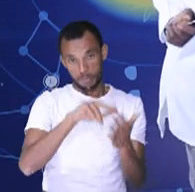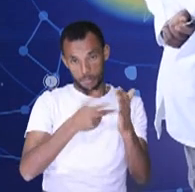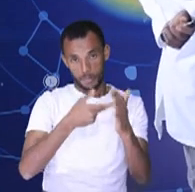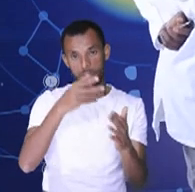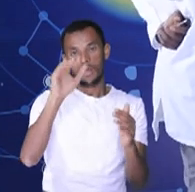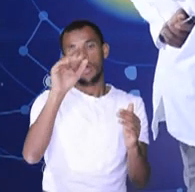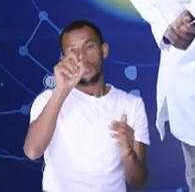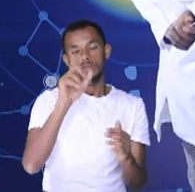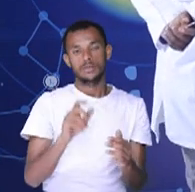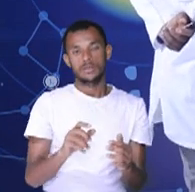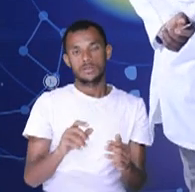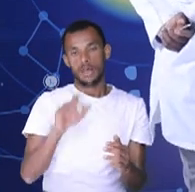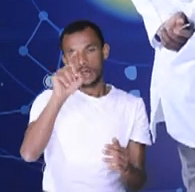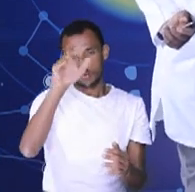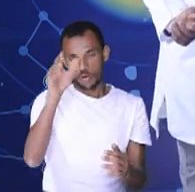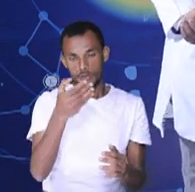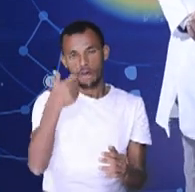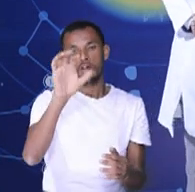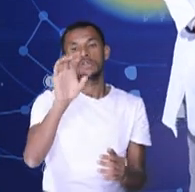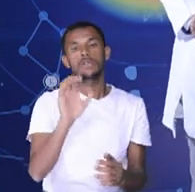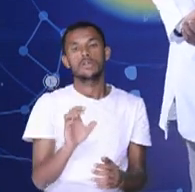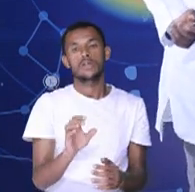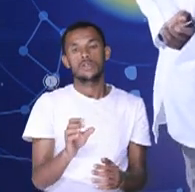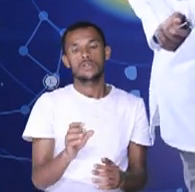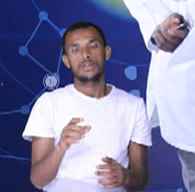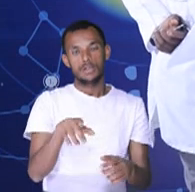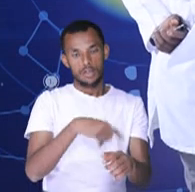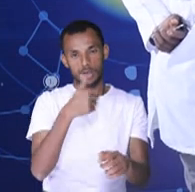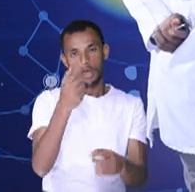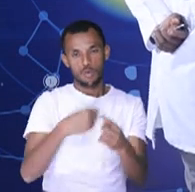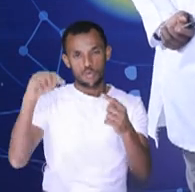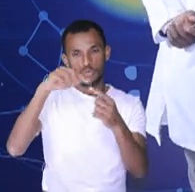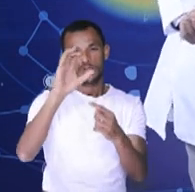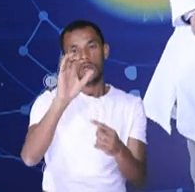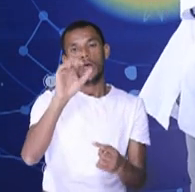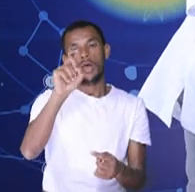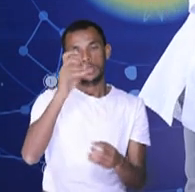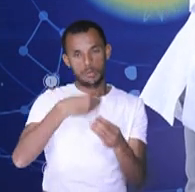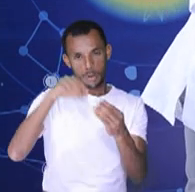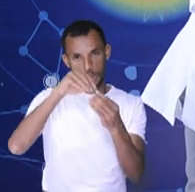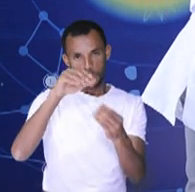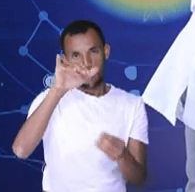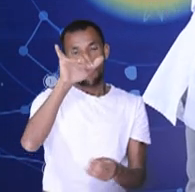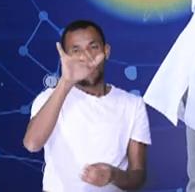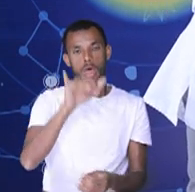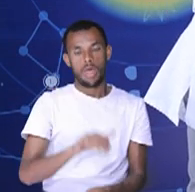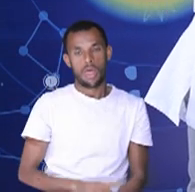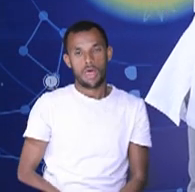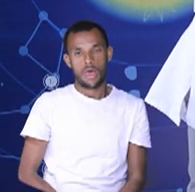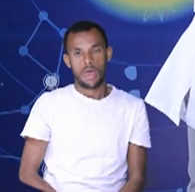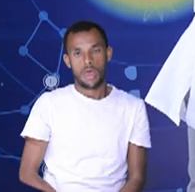over what is AC? AC meaning the distance from A to C, that's x plus y.